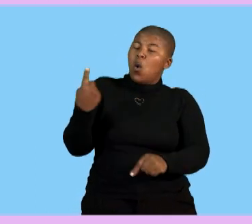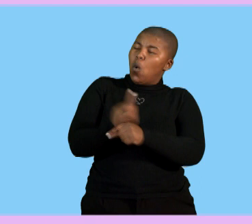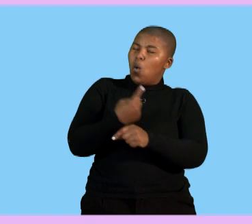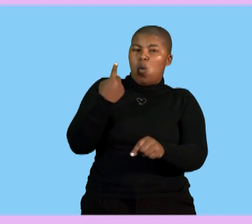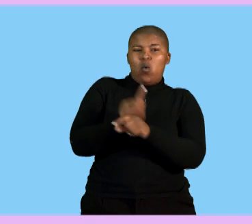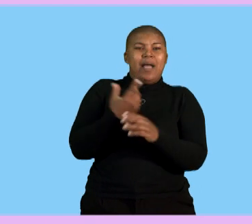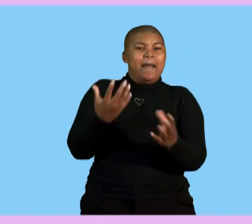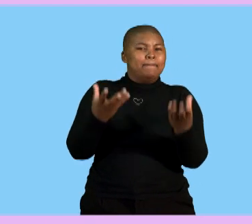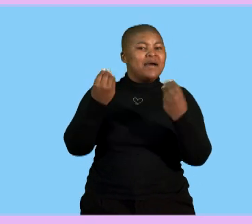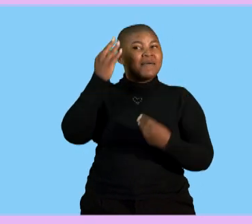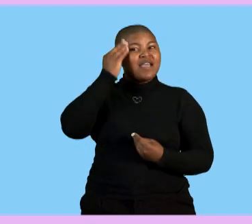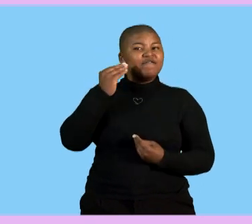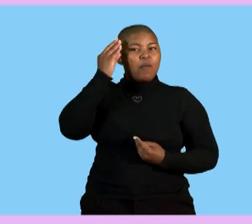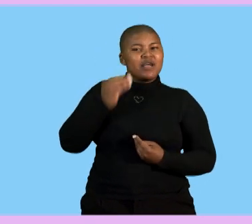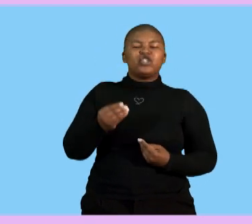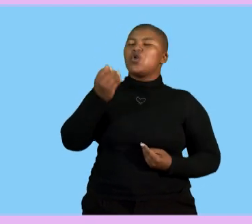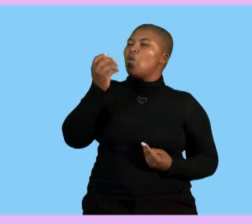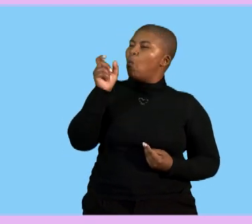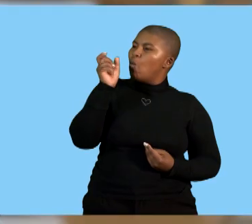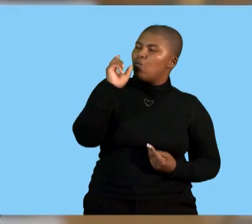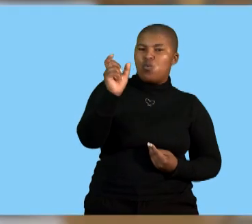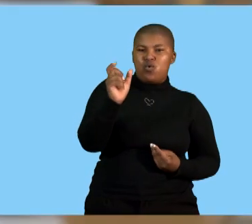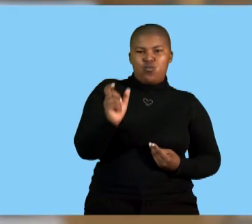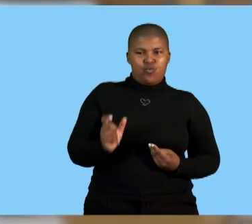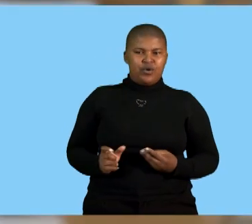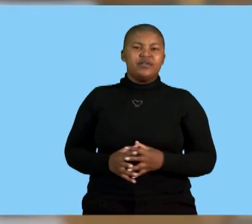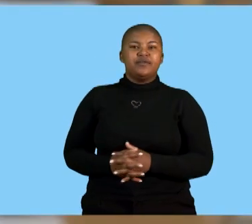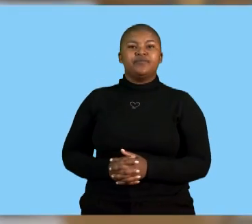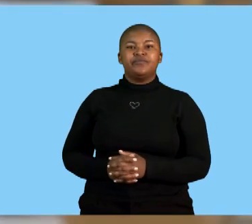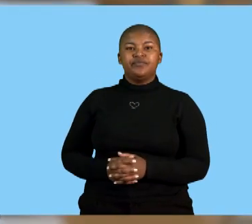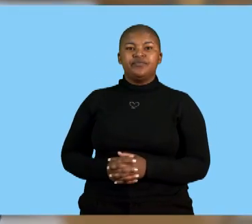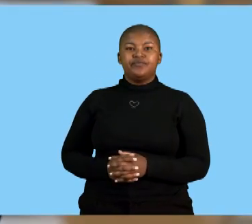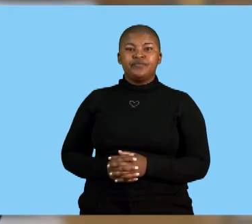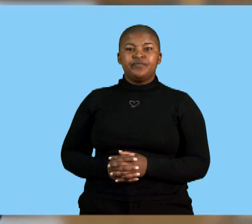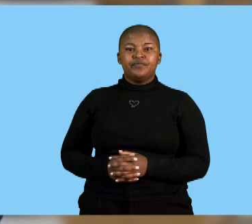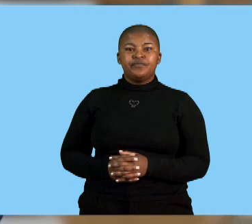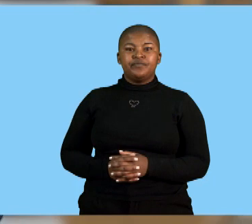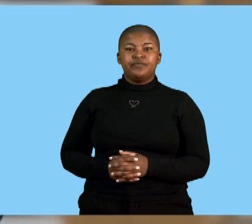be given all the information in words.